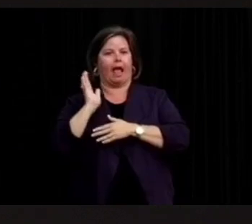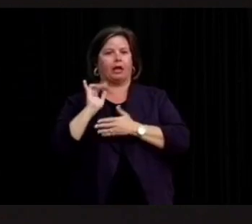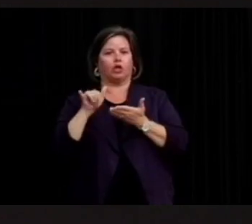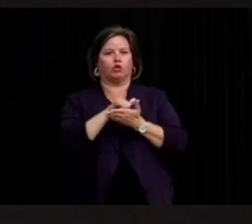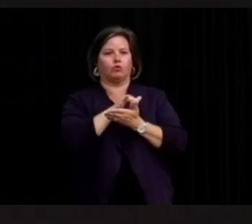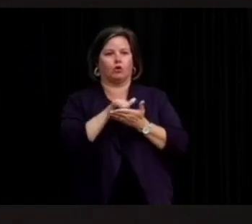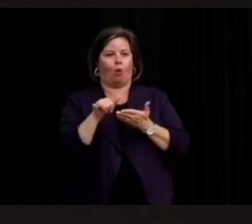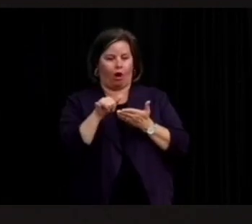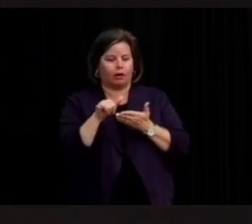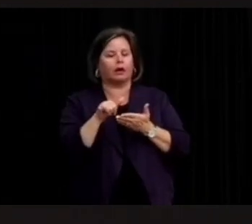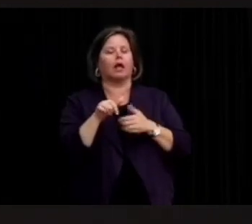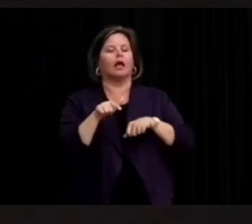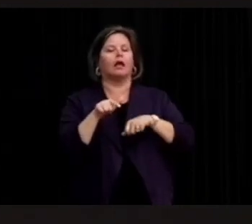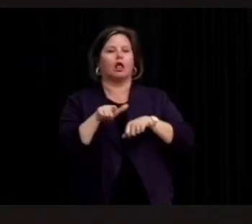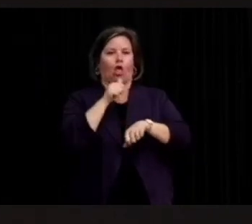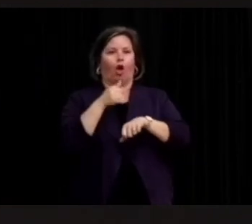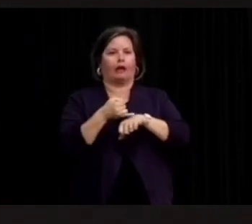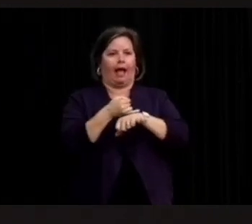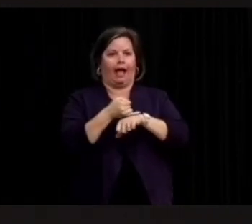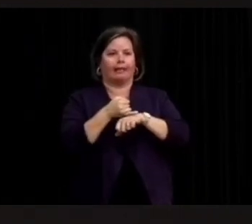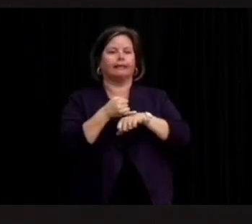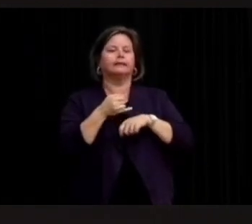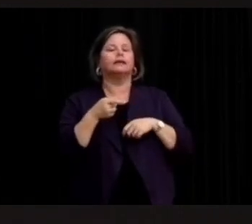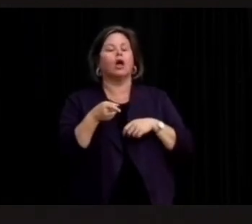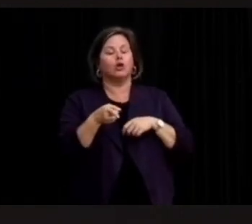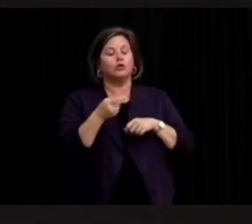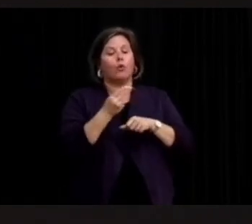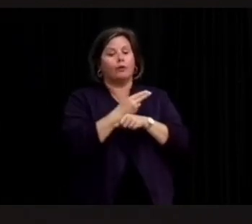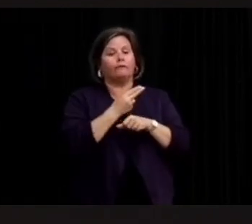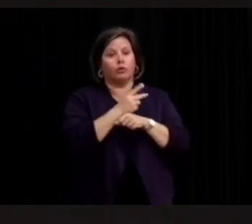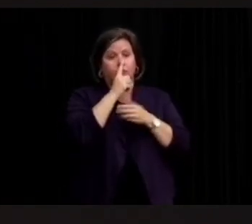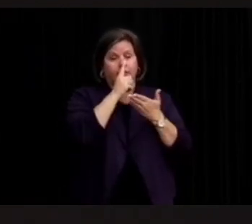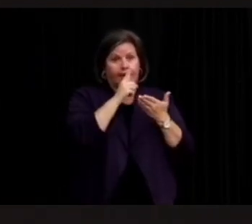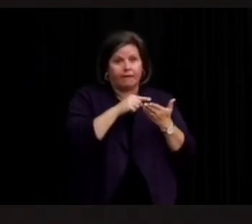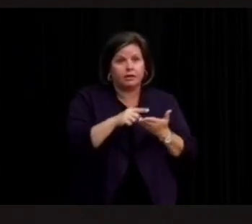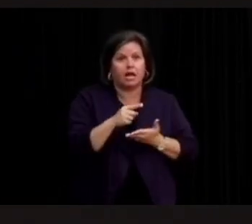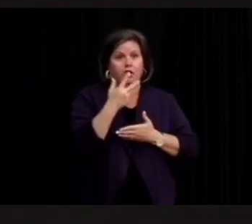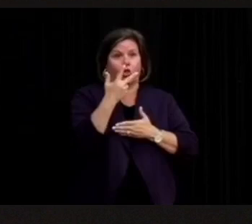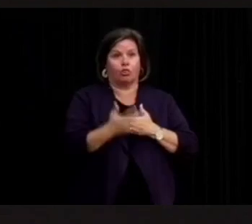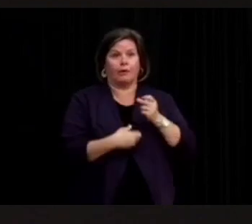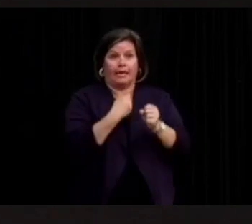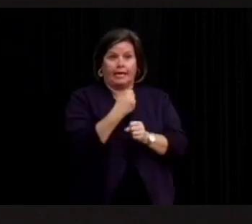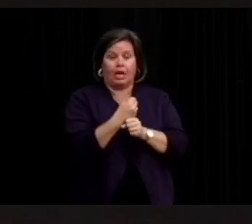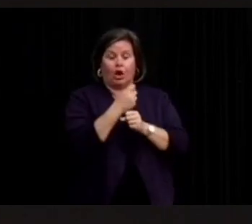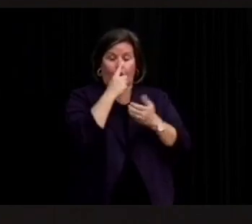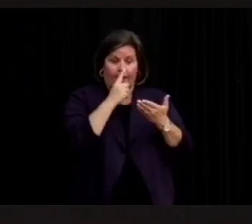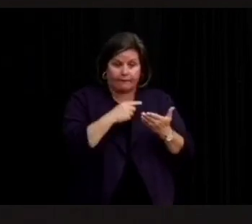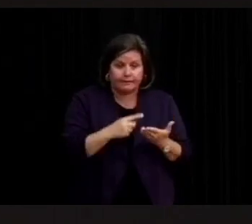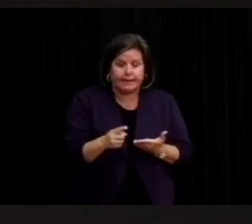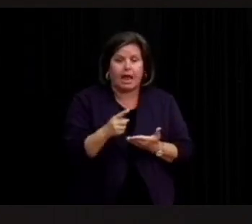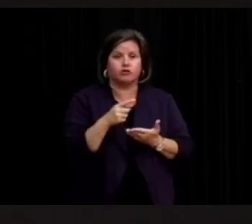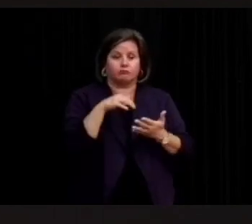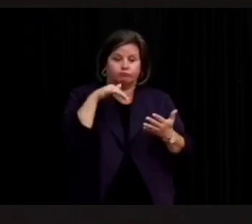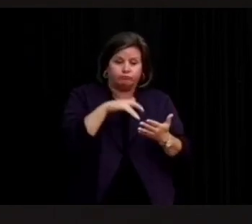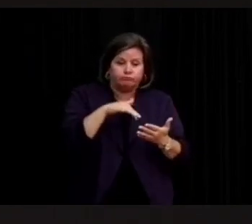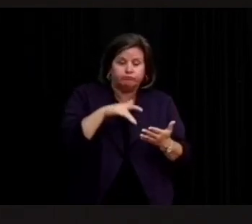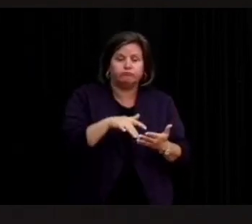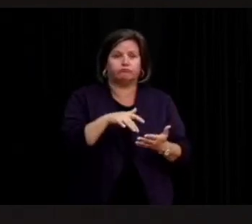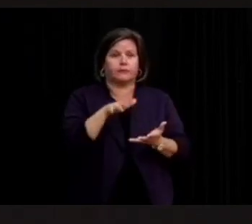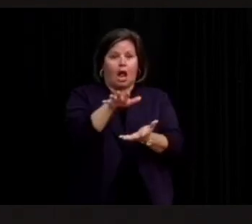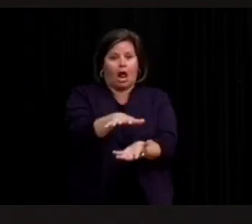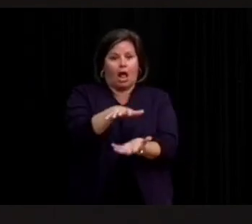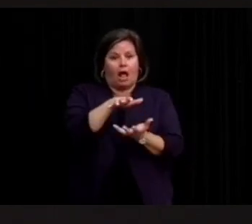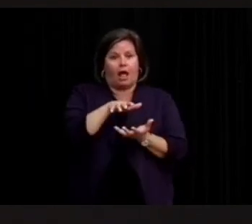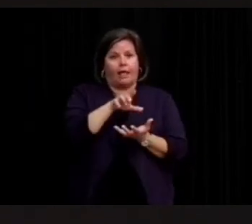we used that 3-year investigation and all the data that came out